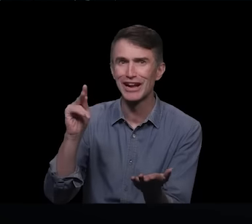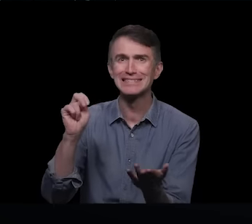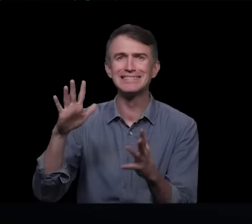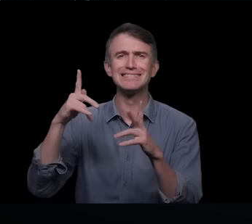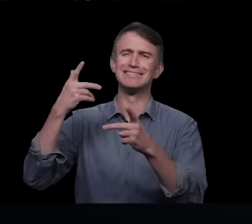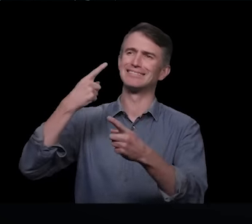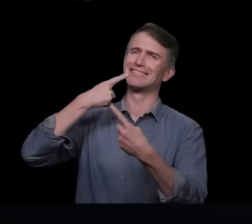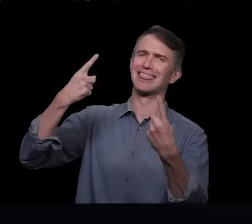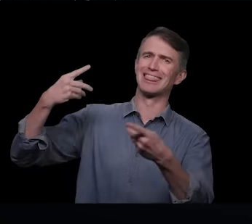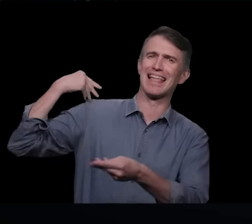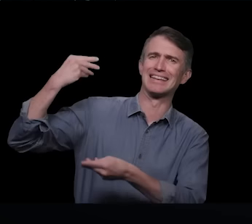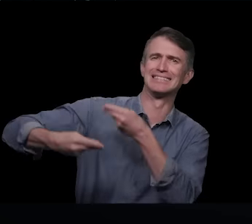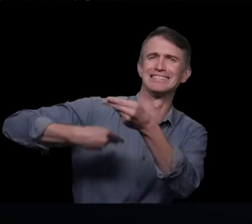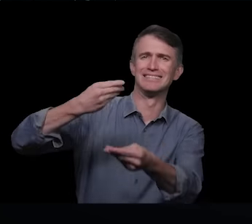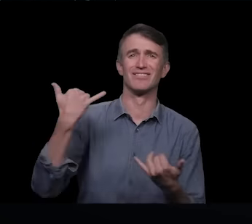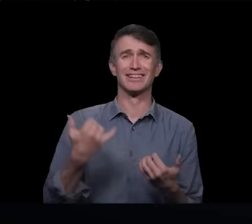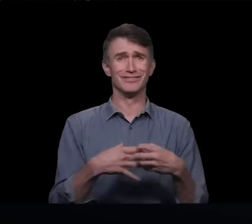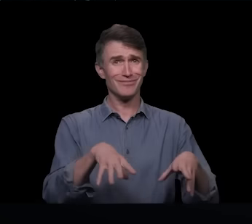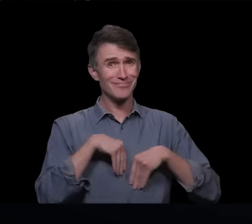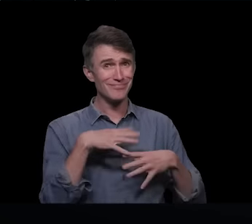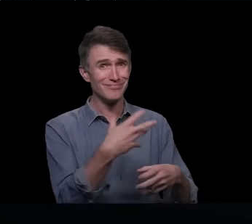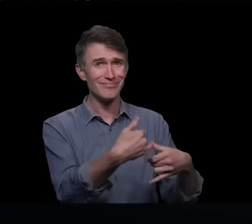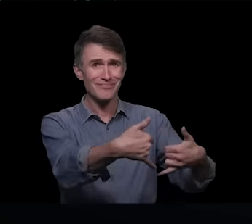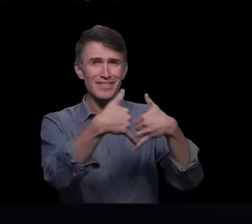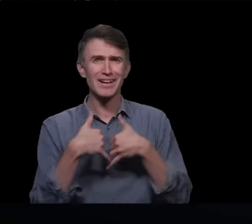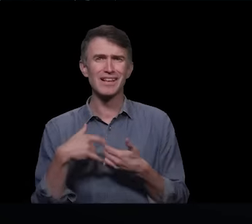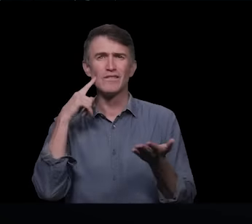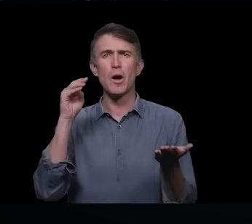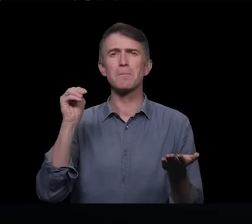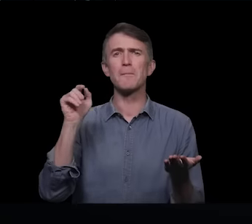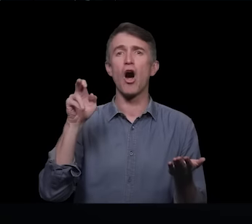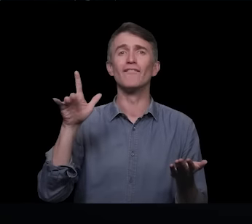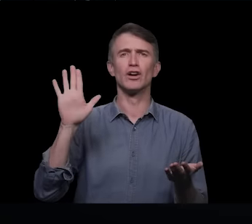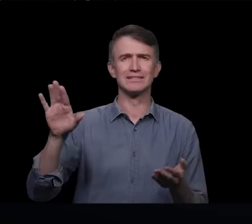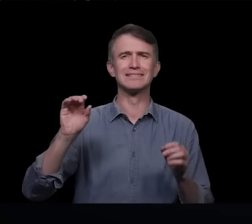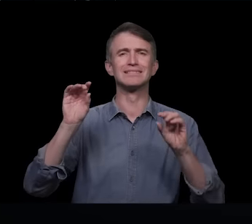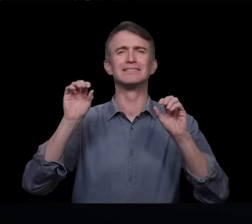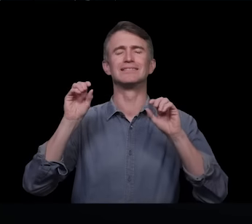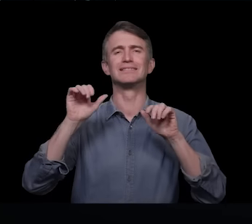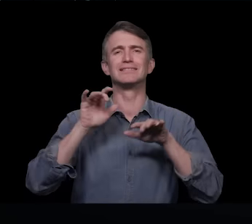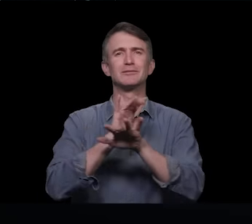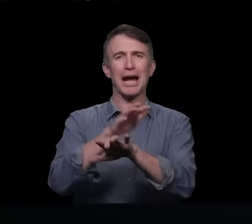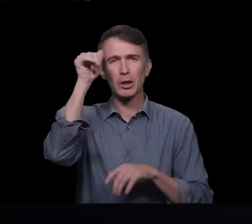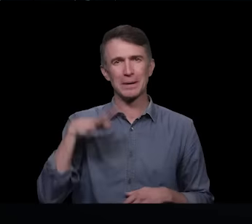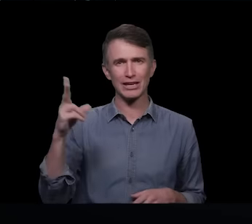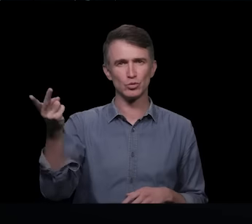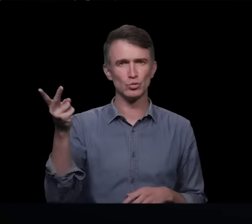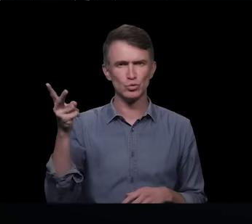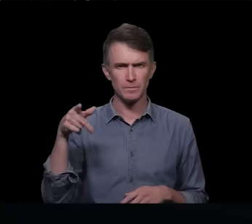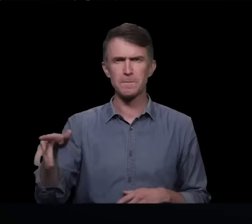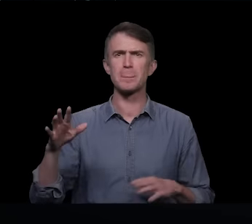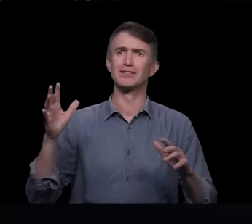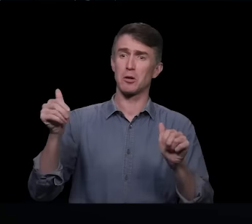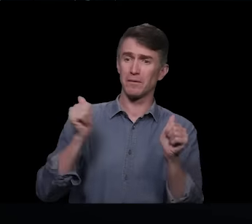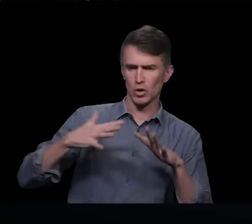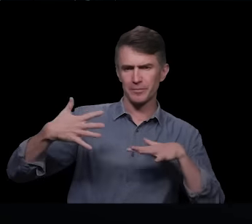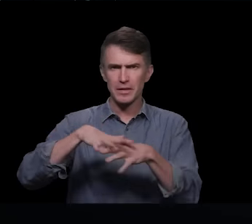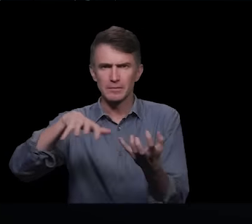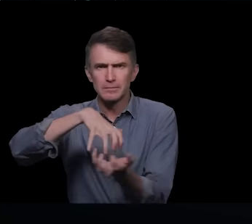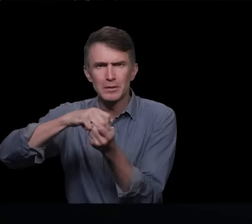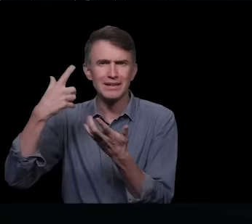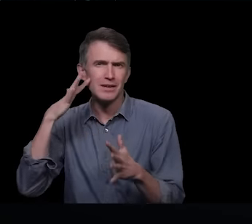Audio Description Game Award. This year's recipients are being recognized for their stellar work on Marvel's Spider-Man 2. The game delivers superb